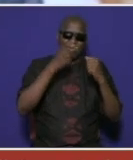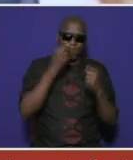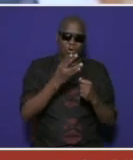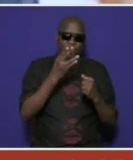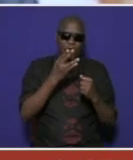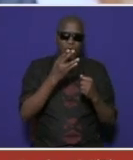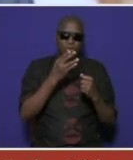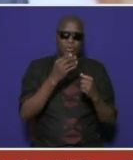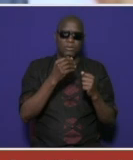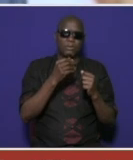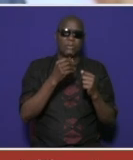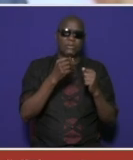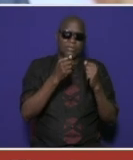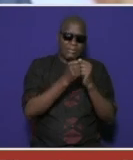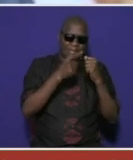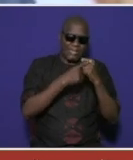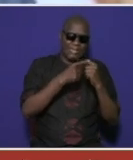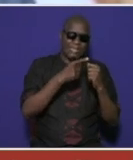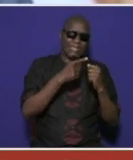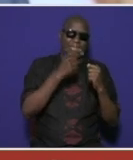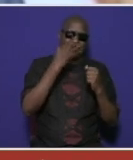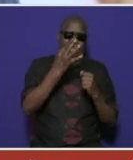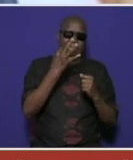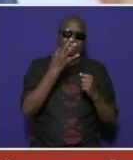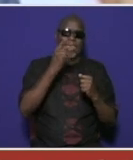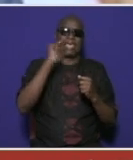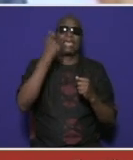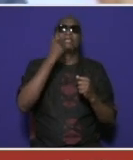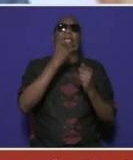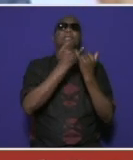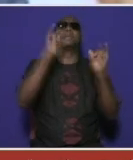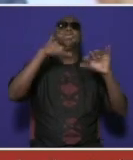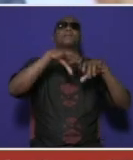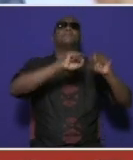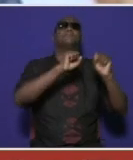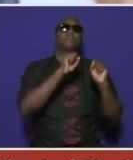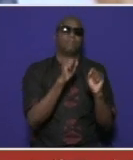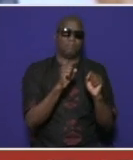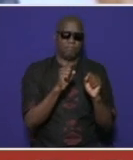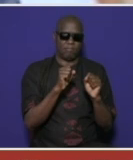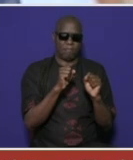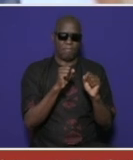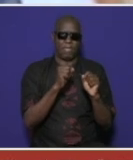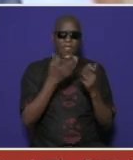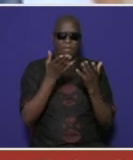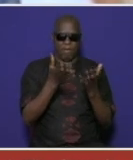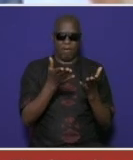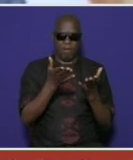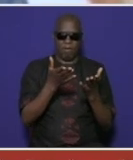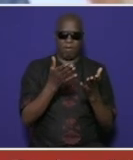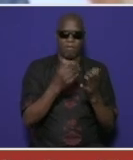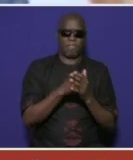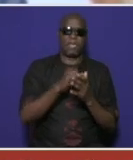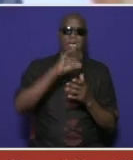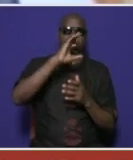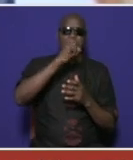1965, 64, 63, Kenya acquires independence. We take the maps, the crown